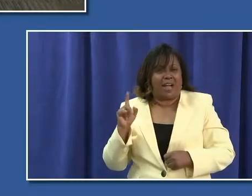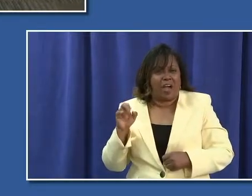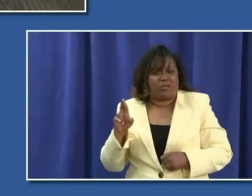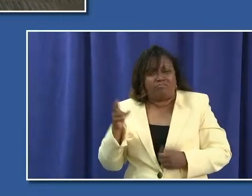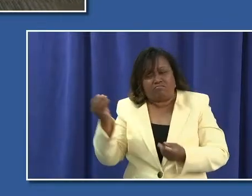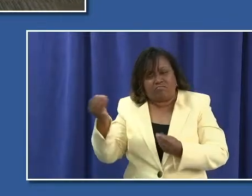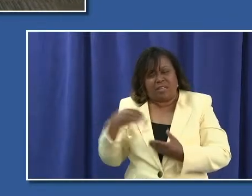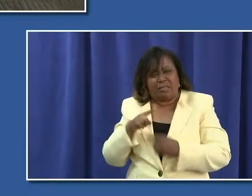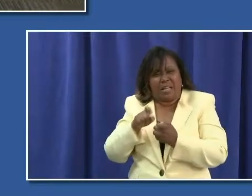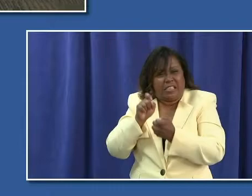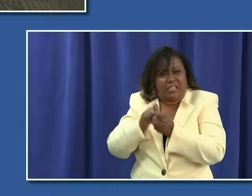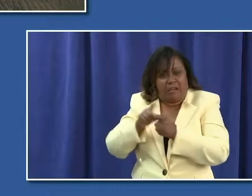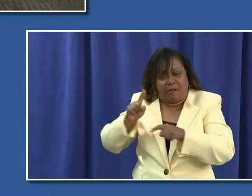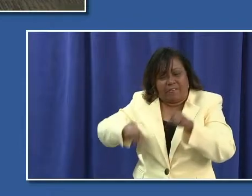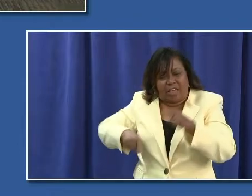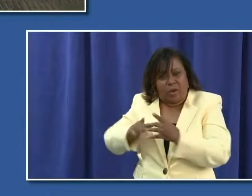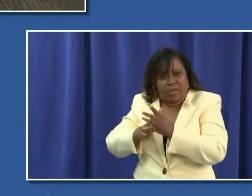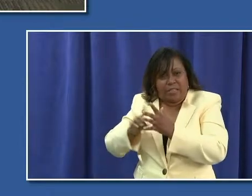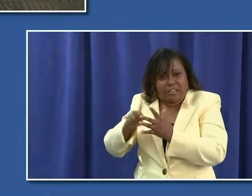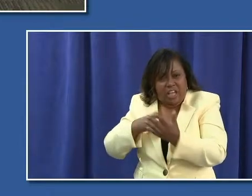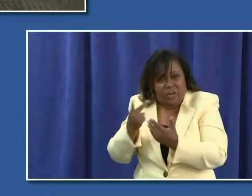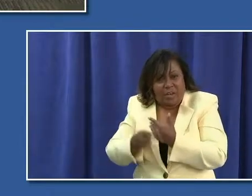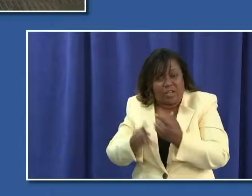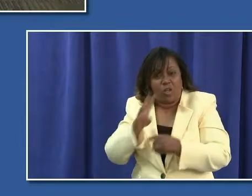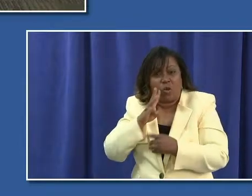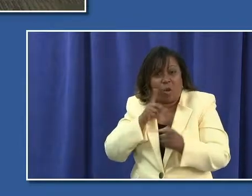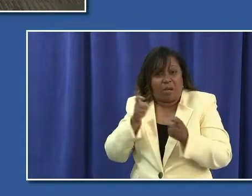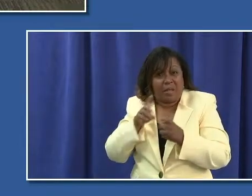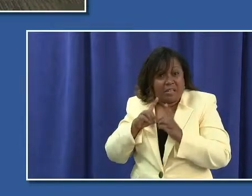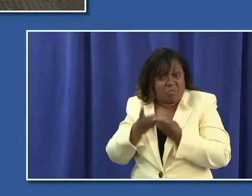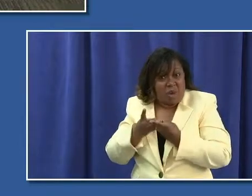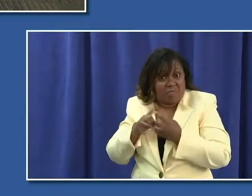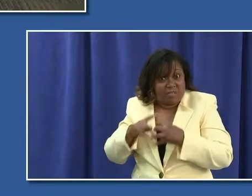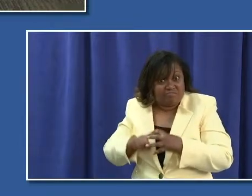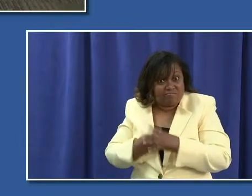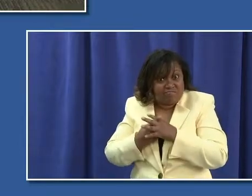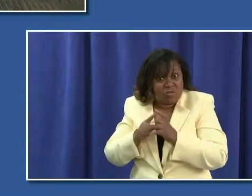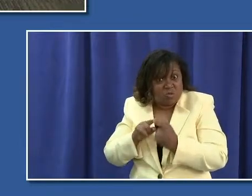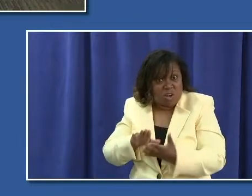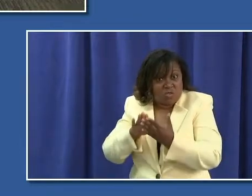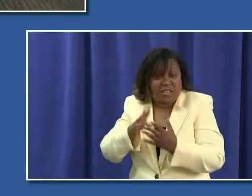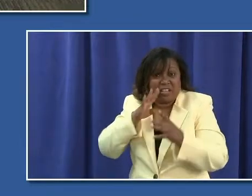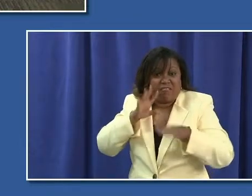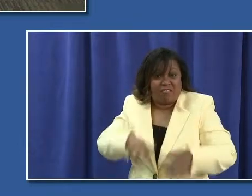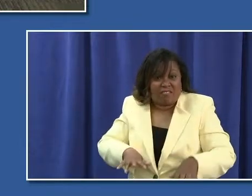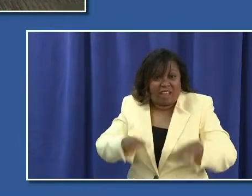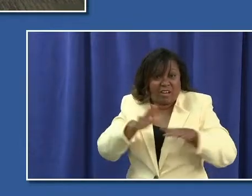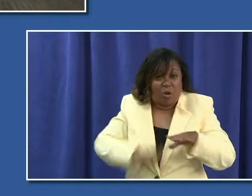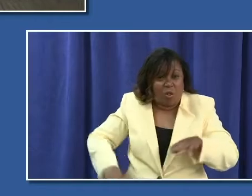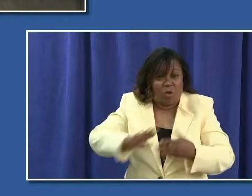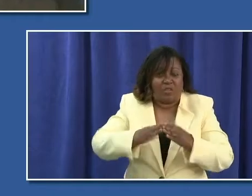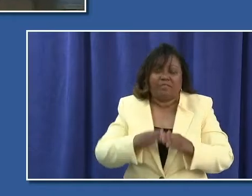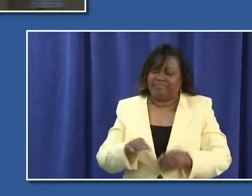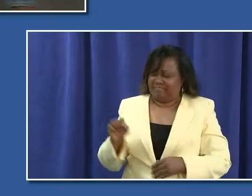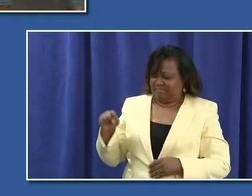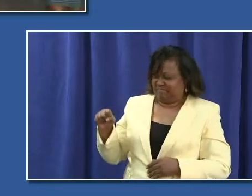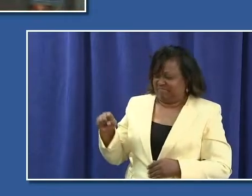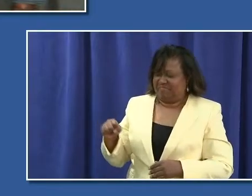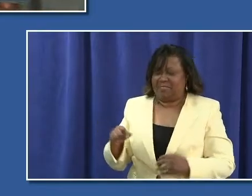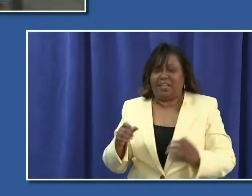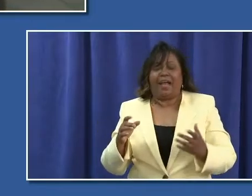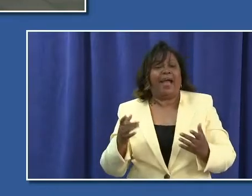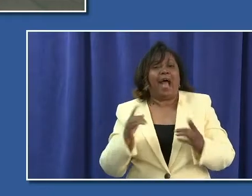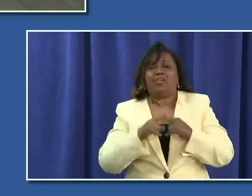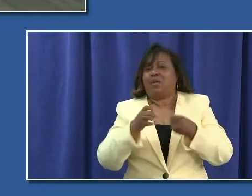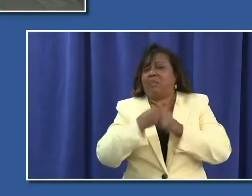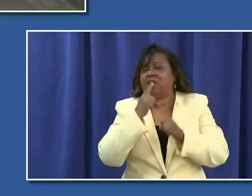you tell us about certain various initiatives that the Water Management Department has been implementing to address flooding across the city? Absolutely. So I